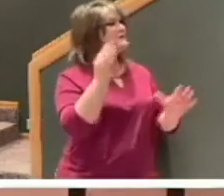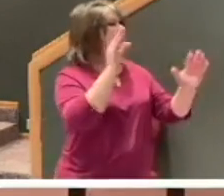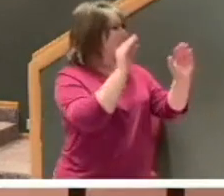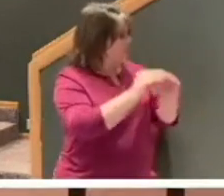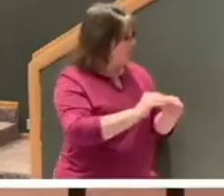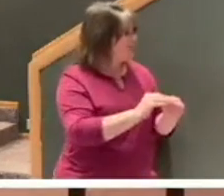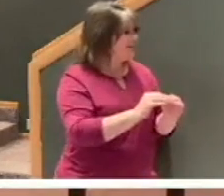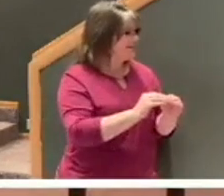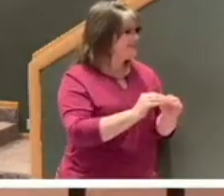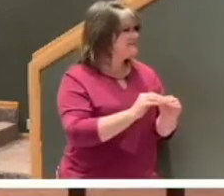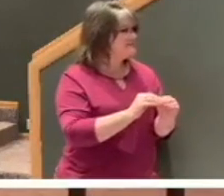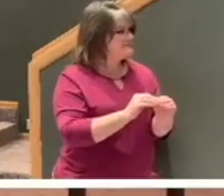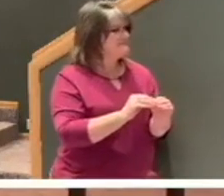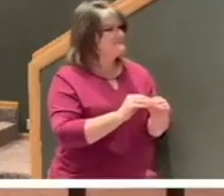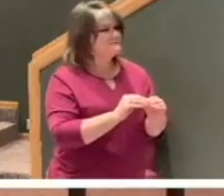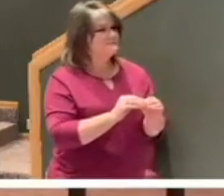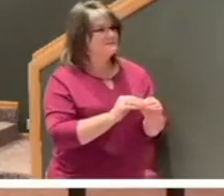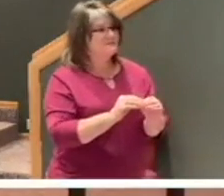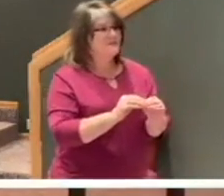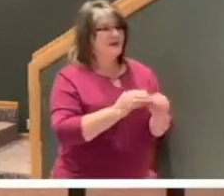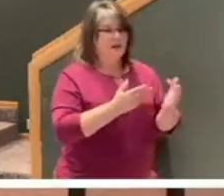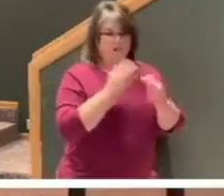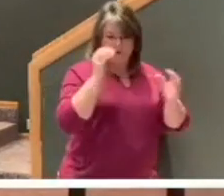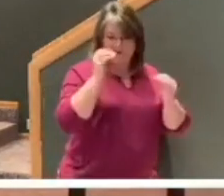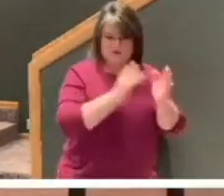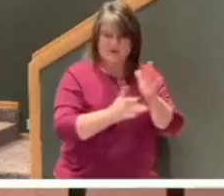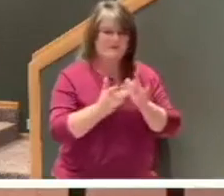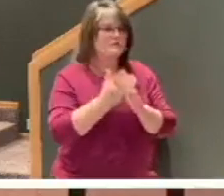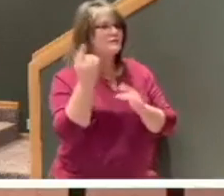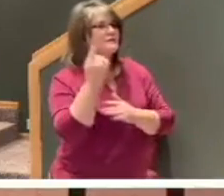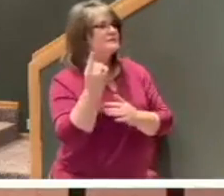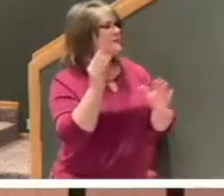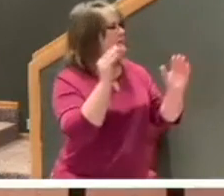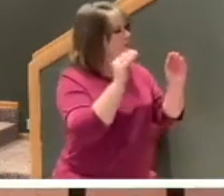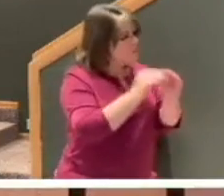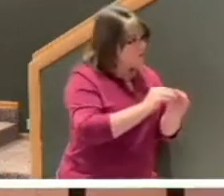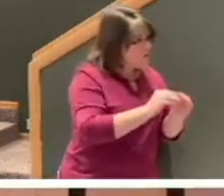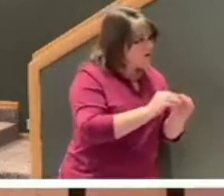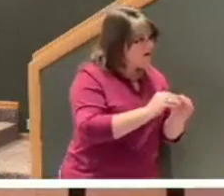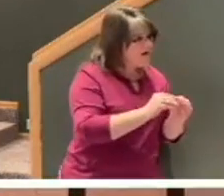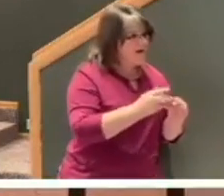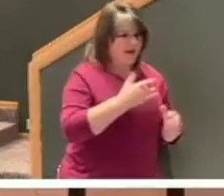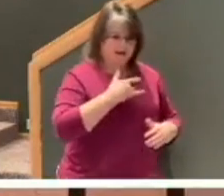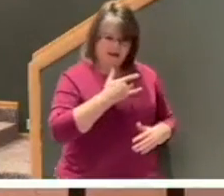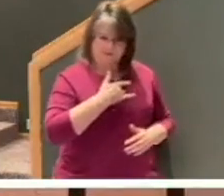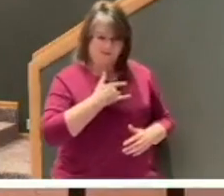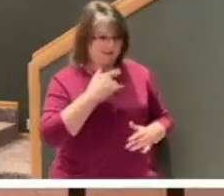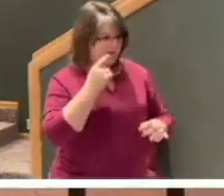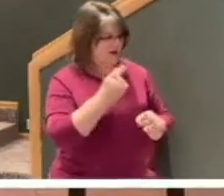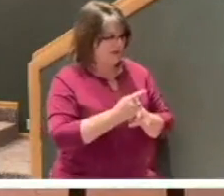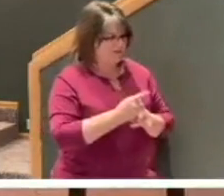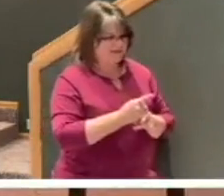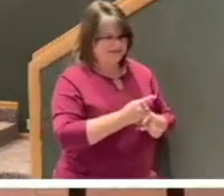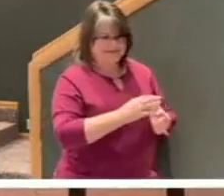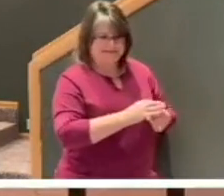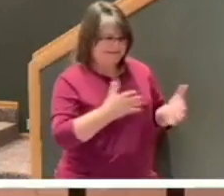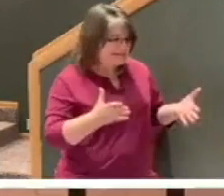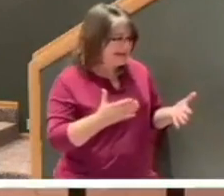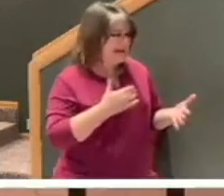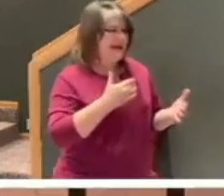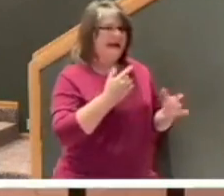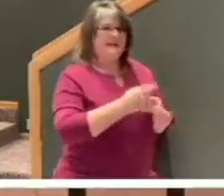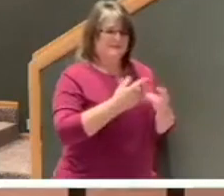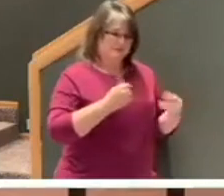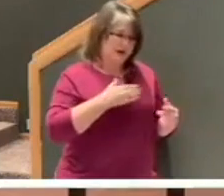more? And by the teachings of Jesus, there's something more. And I feel like I'm just disconnected, like I'm just trying on